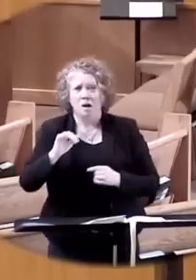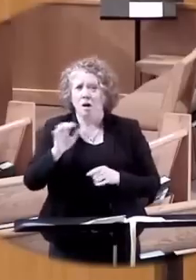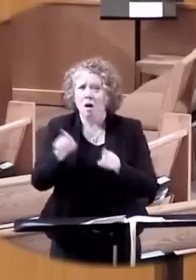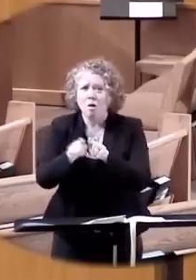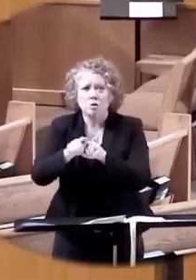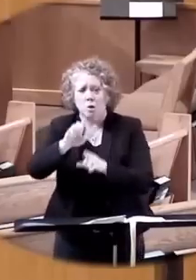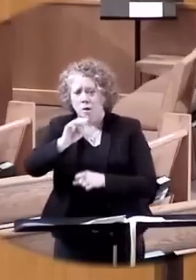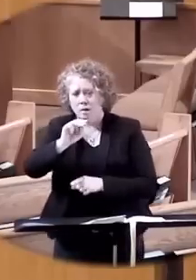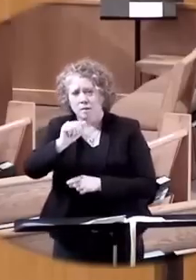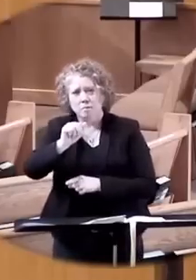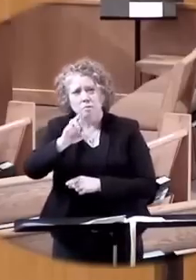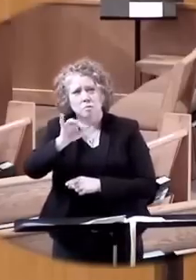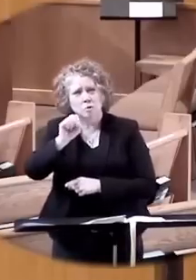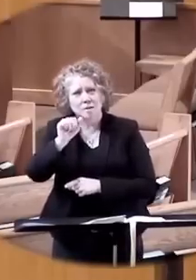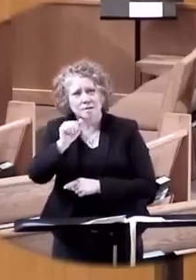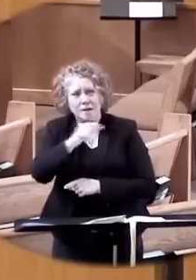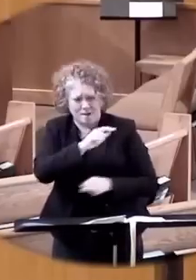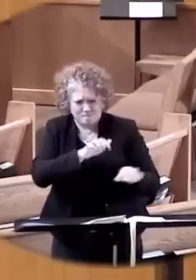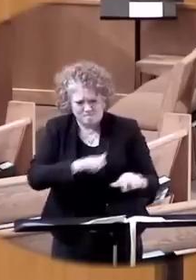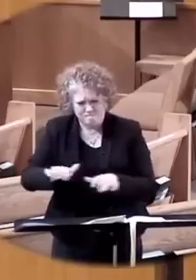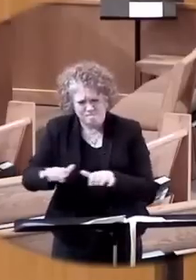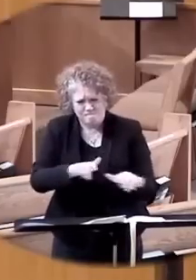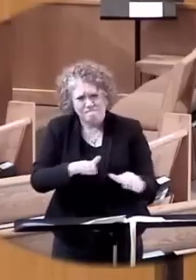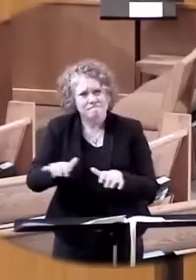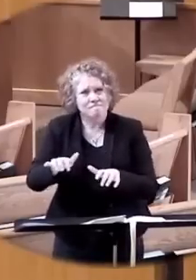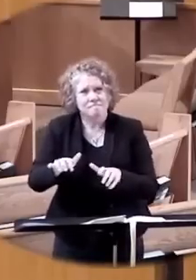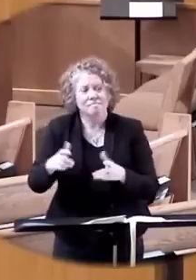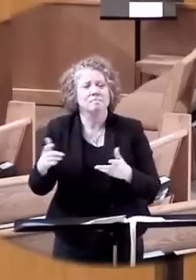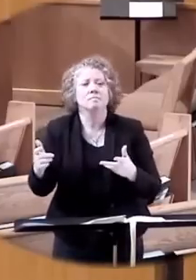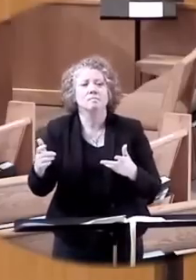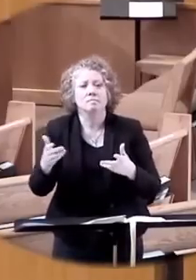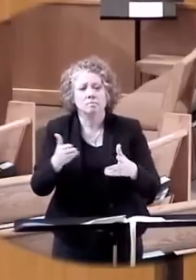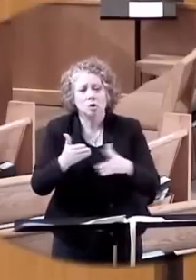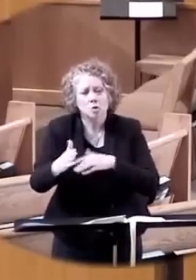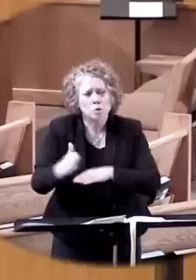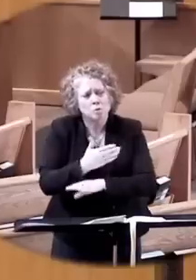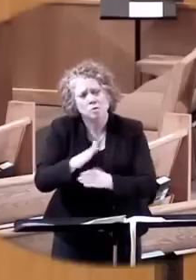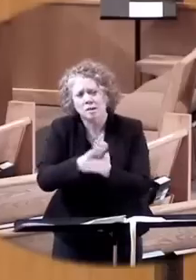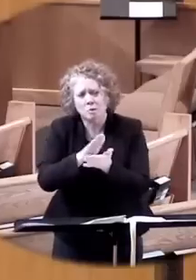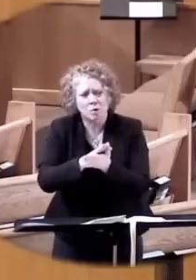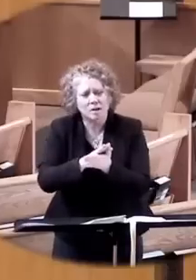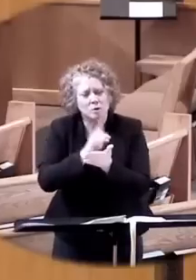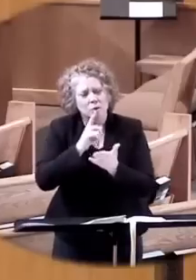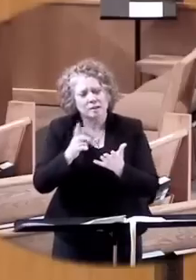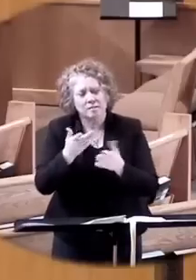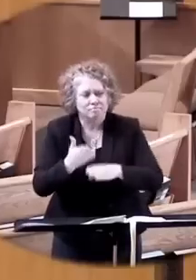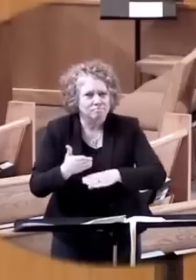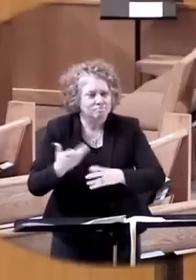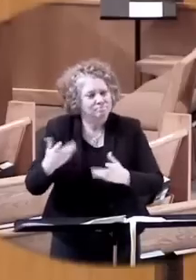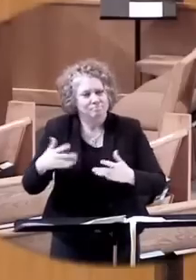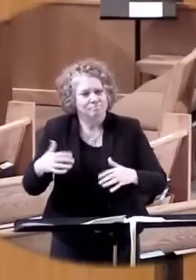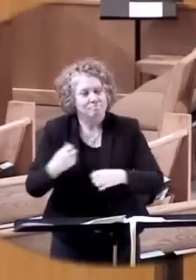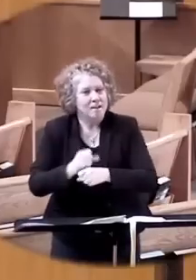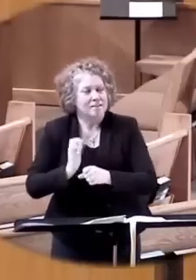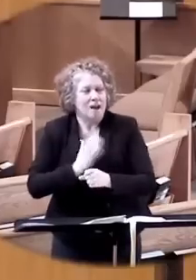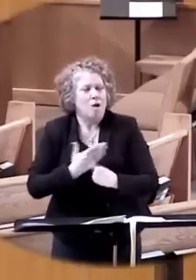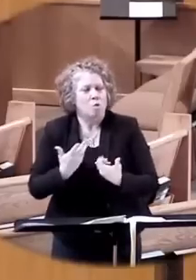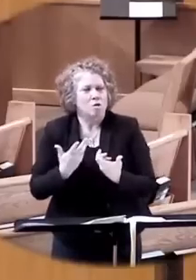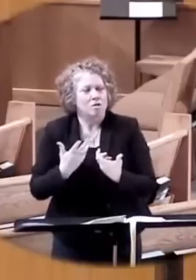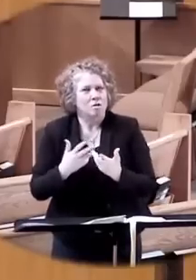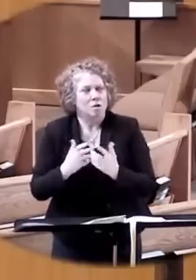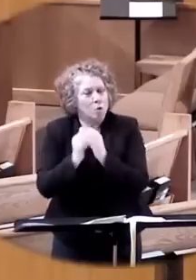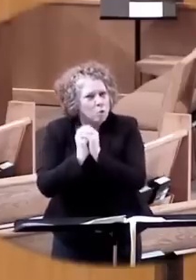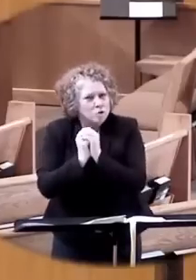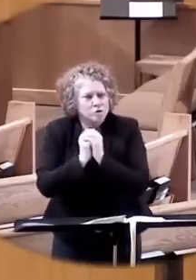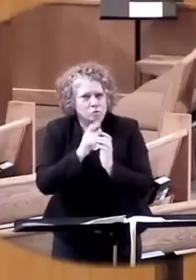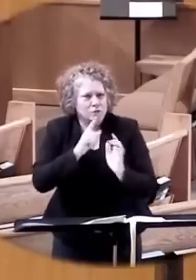not only parting, enhancing our celebration by the music and praise, but also the members of our music ministry who